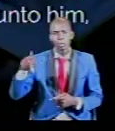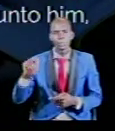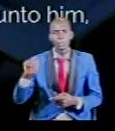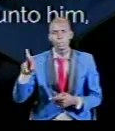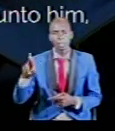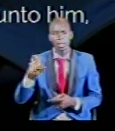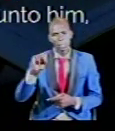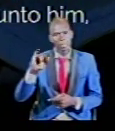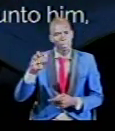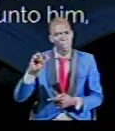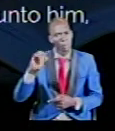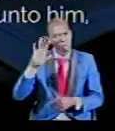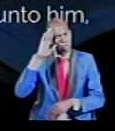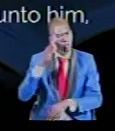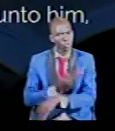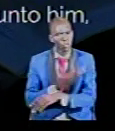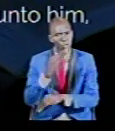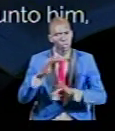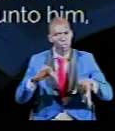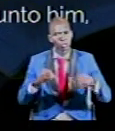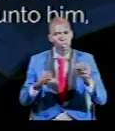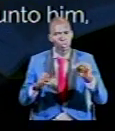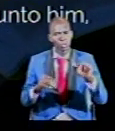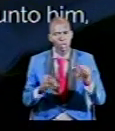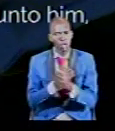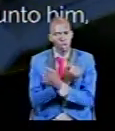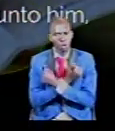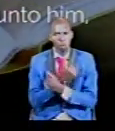of Jonas, lovest thou me more than